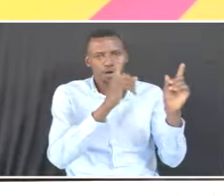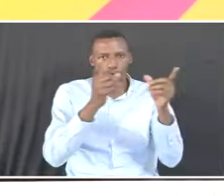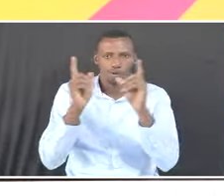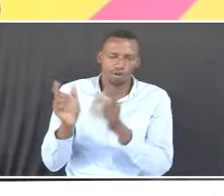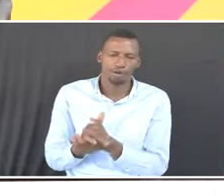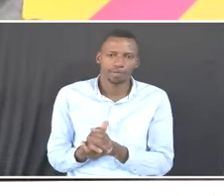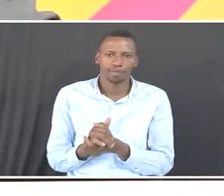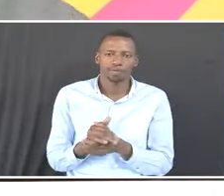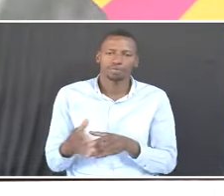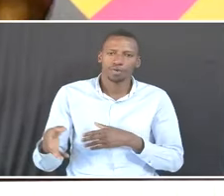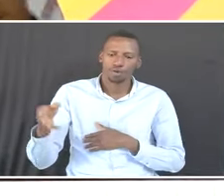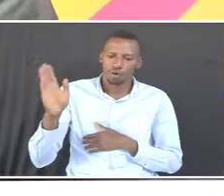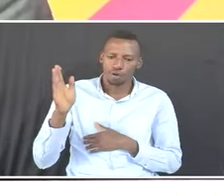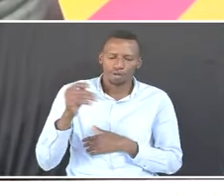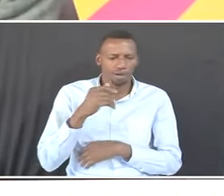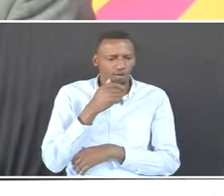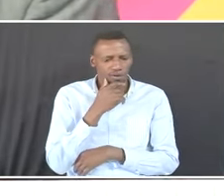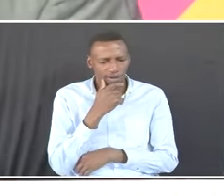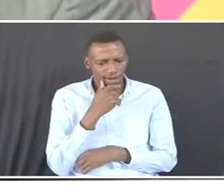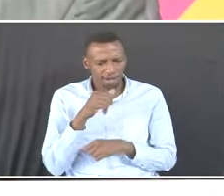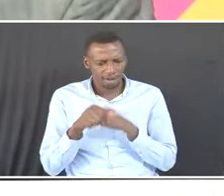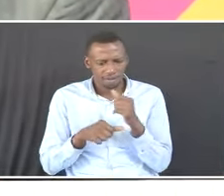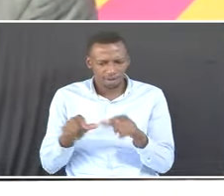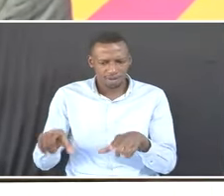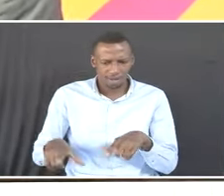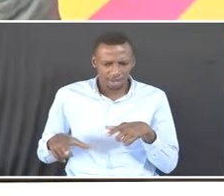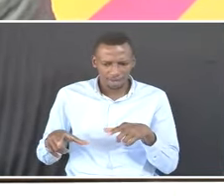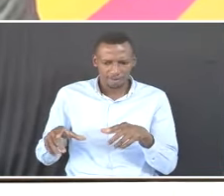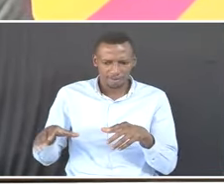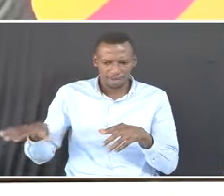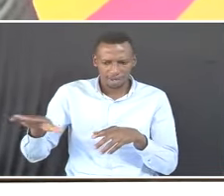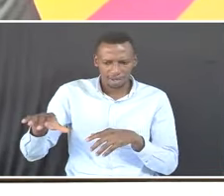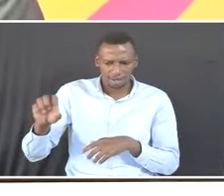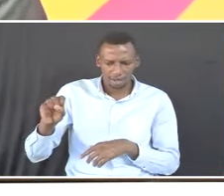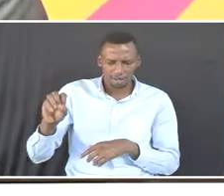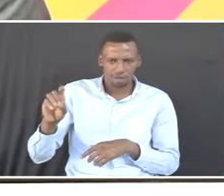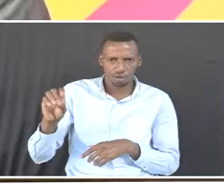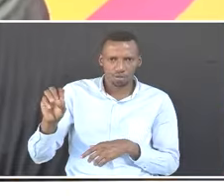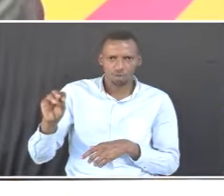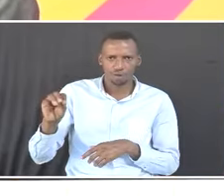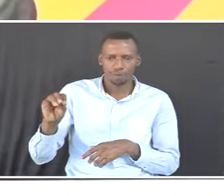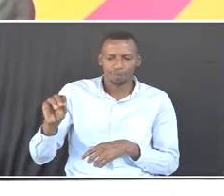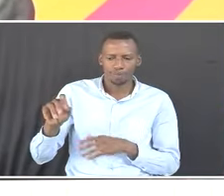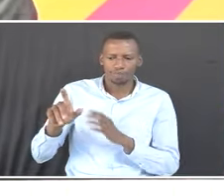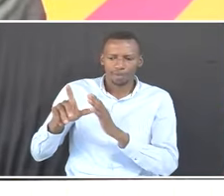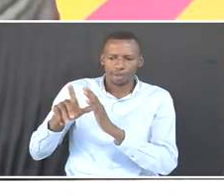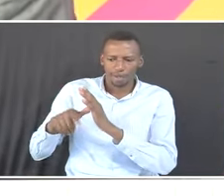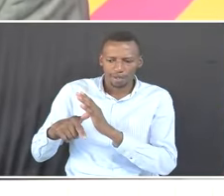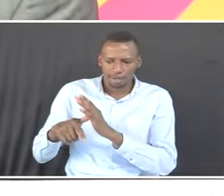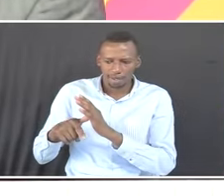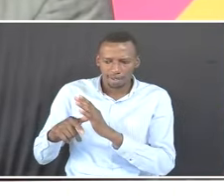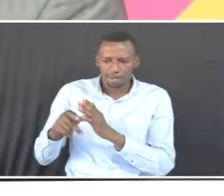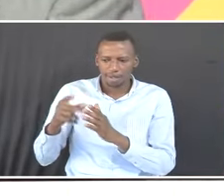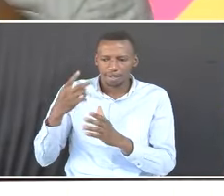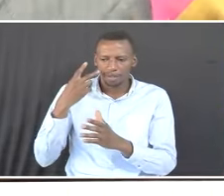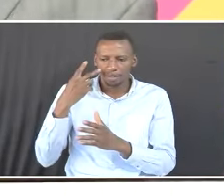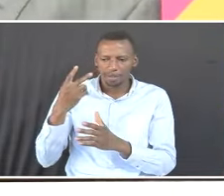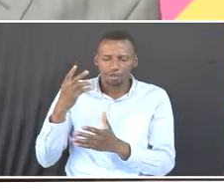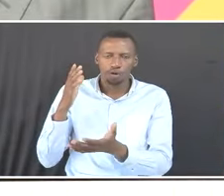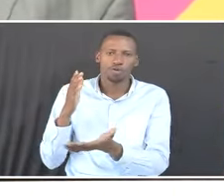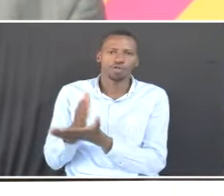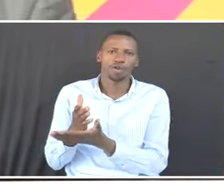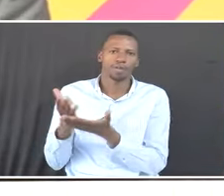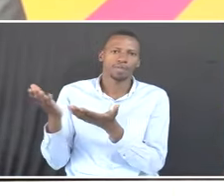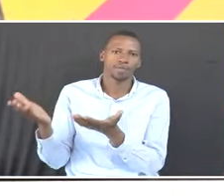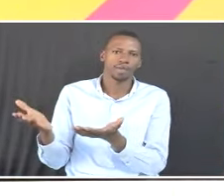God wondered about the lifestyle in Sodom, and they came to find out and confirm the horrible lifestyle.